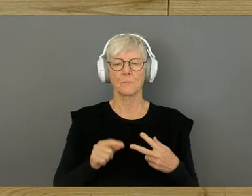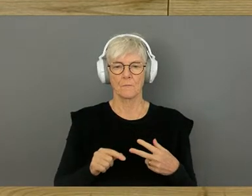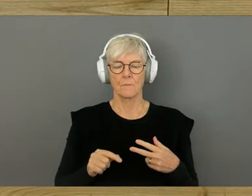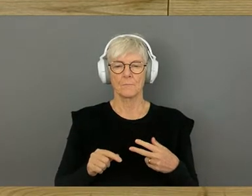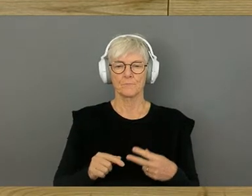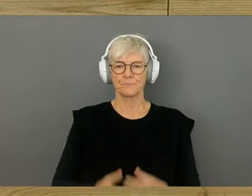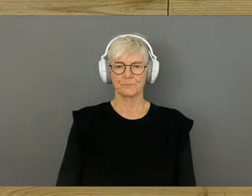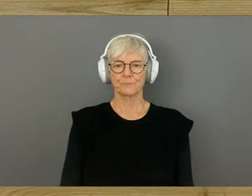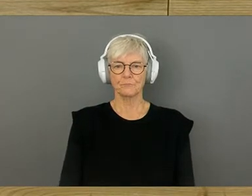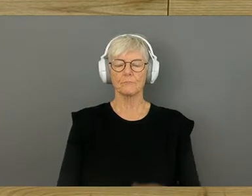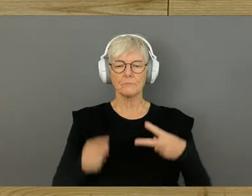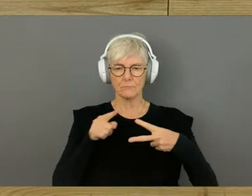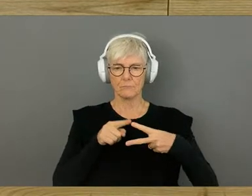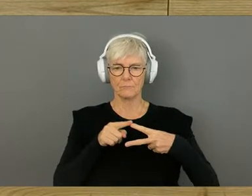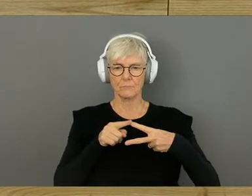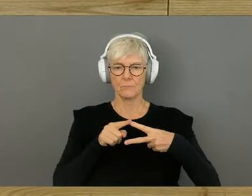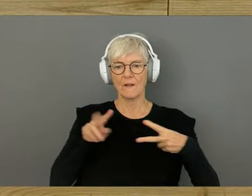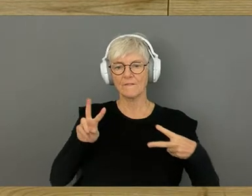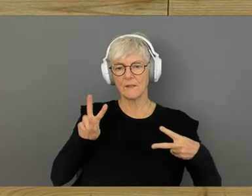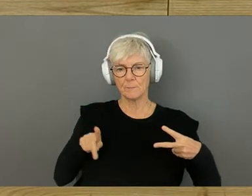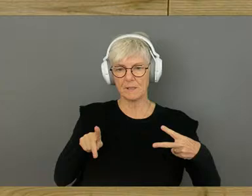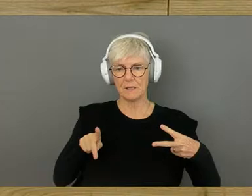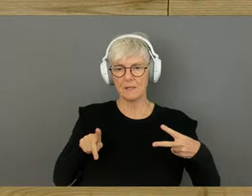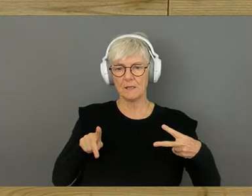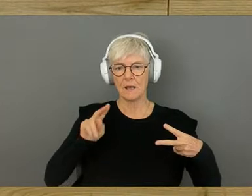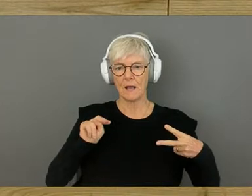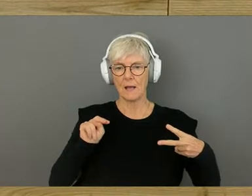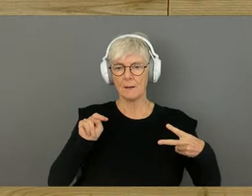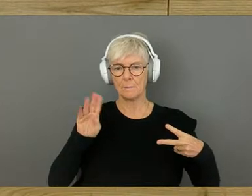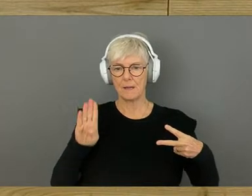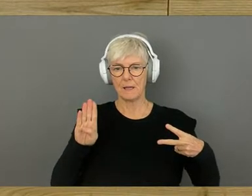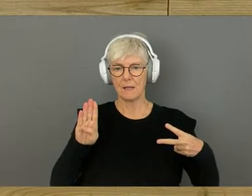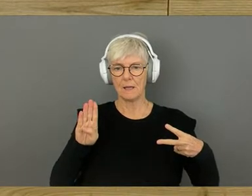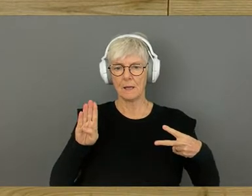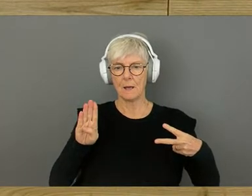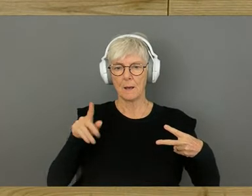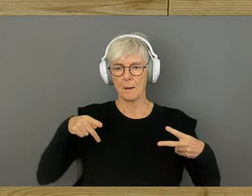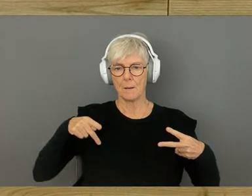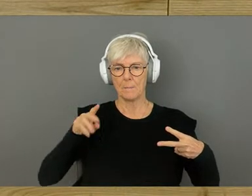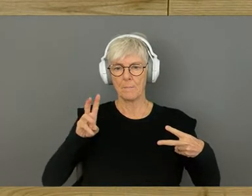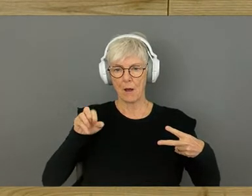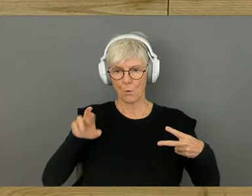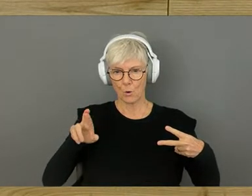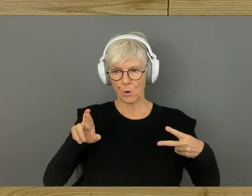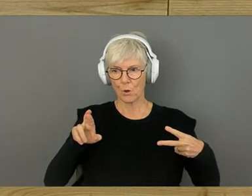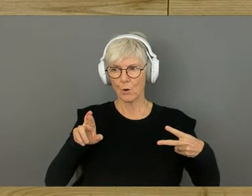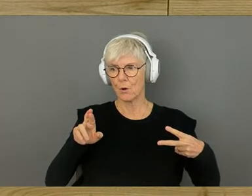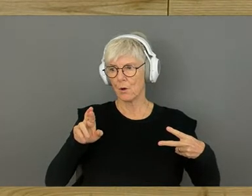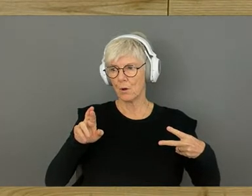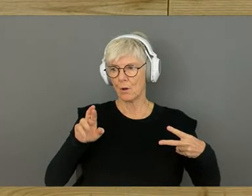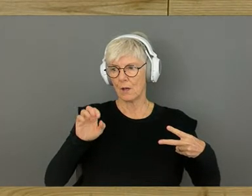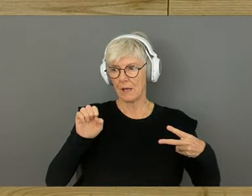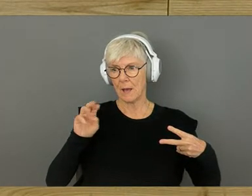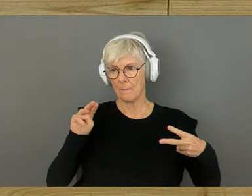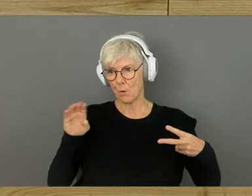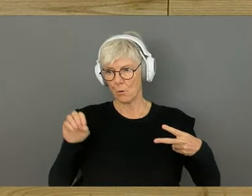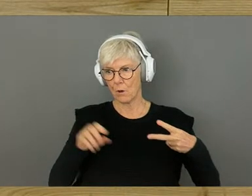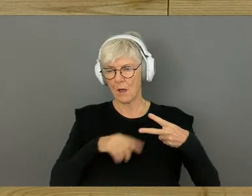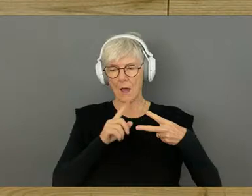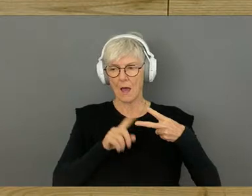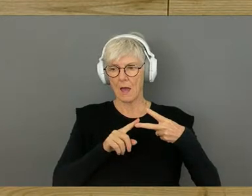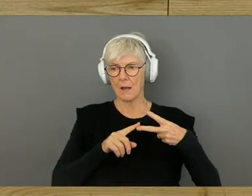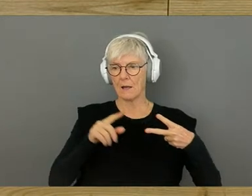order, Vice President for NB Power Operations, Ms. Nicole Poirier, and the Minister of Public Safety, Mr.